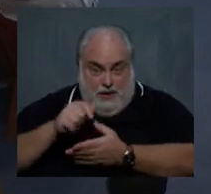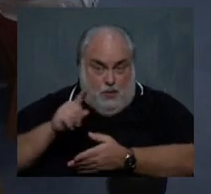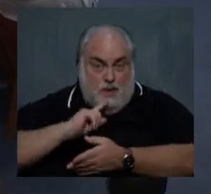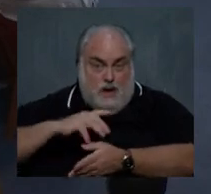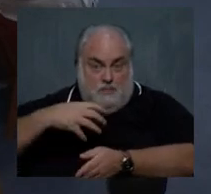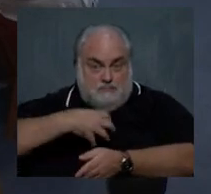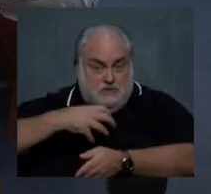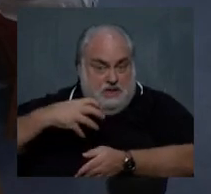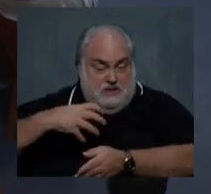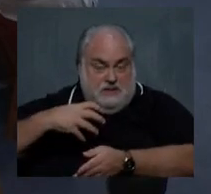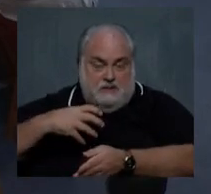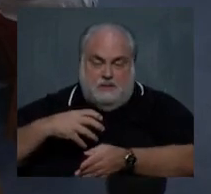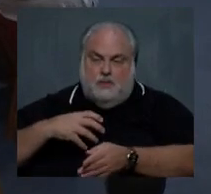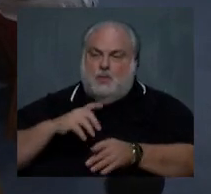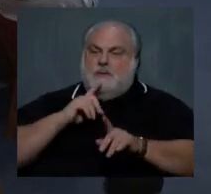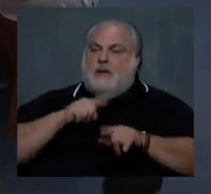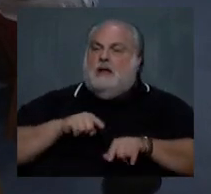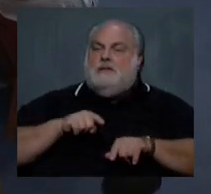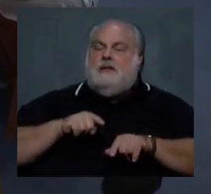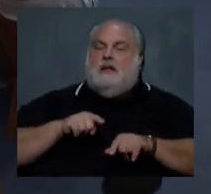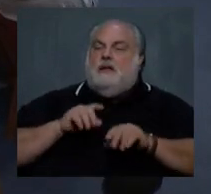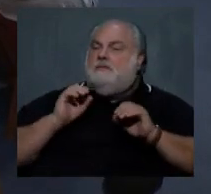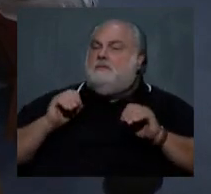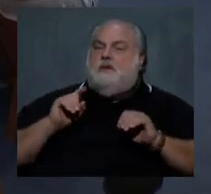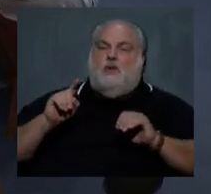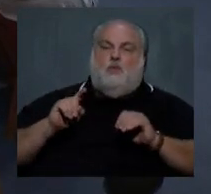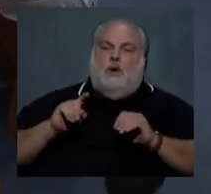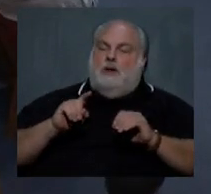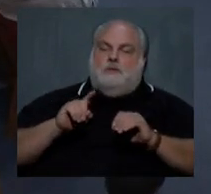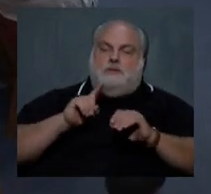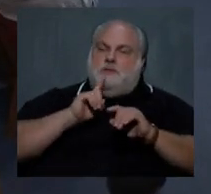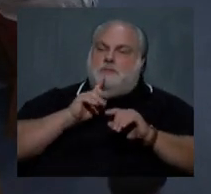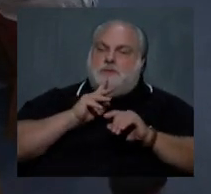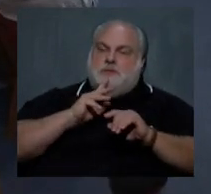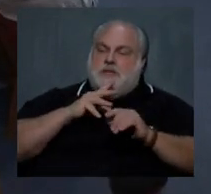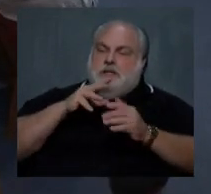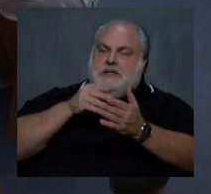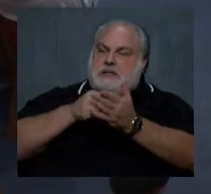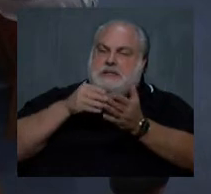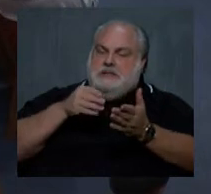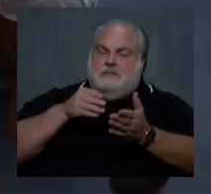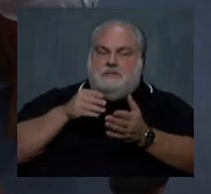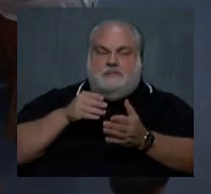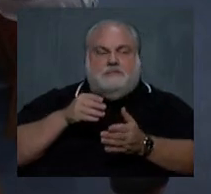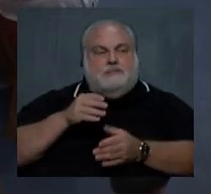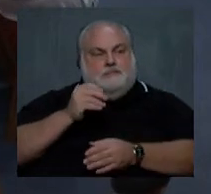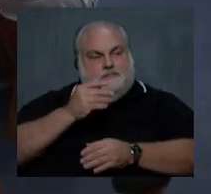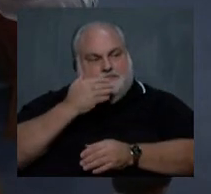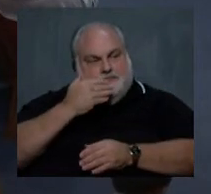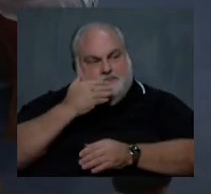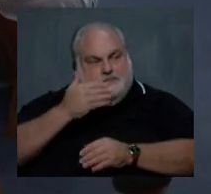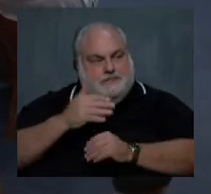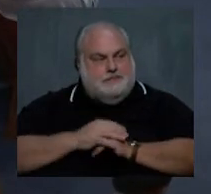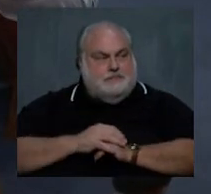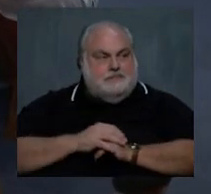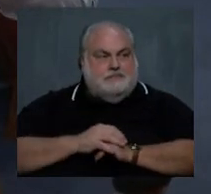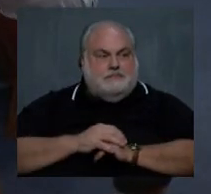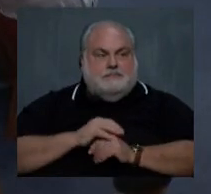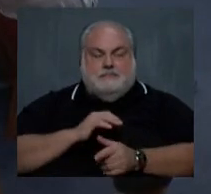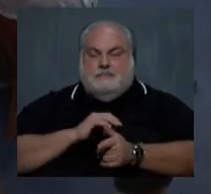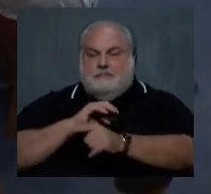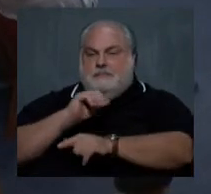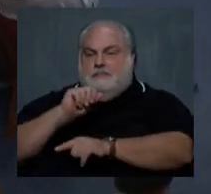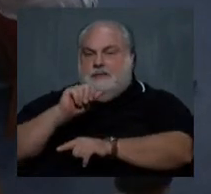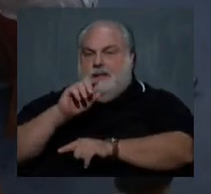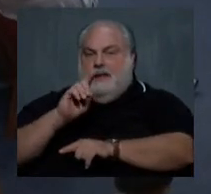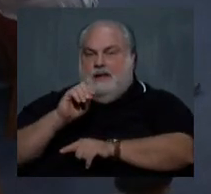it? Nobody spoke. There was no registered objectors. Okay, I didn't see anything. Okay, that's it. Thank you. Director Adcock,